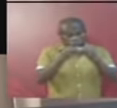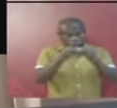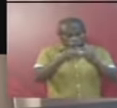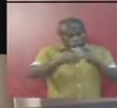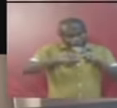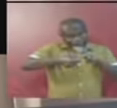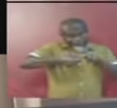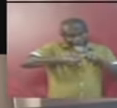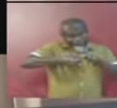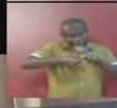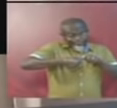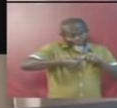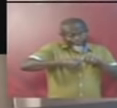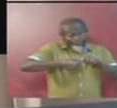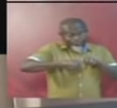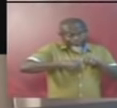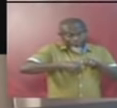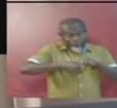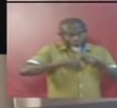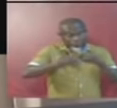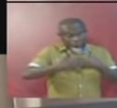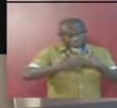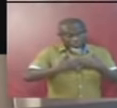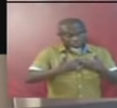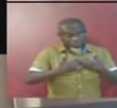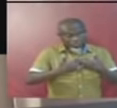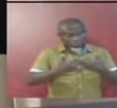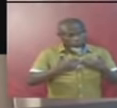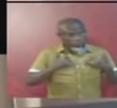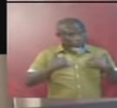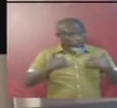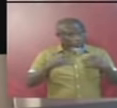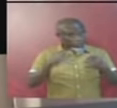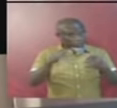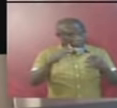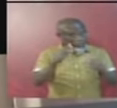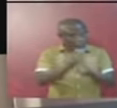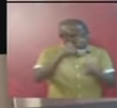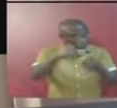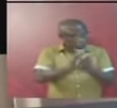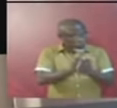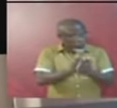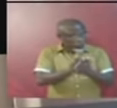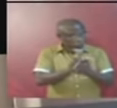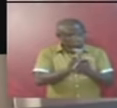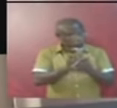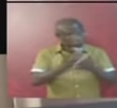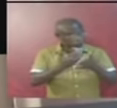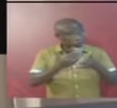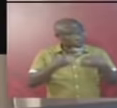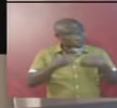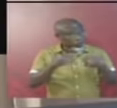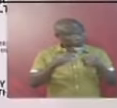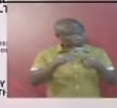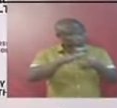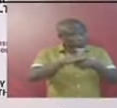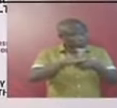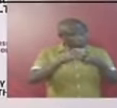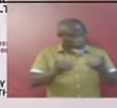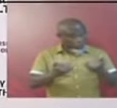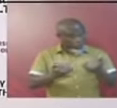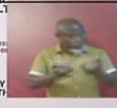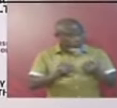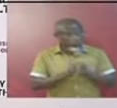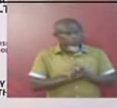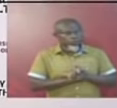positive patients. Have those been collected and or distributed sufficiently in the required numbers? Thank you.